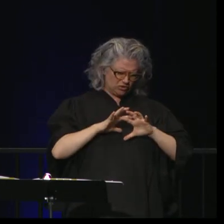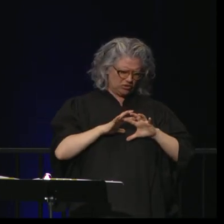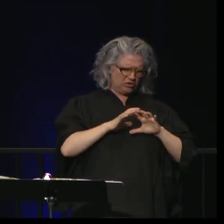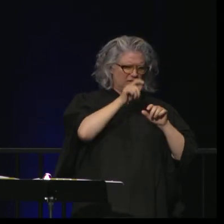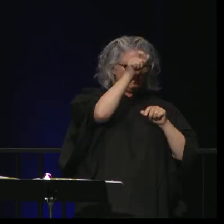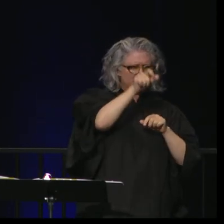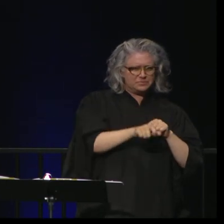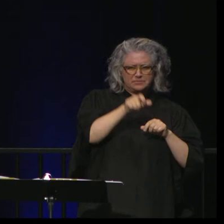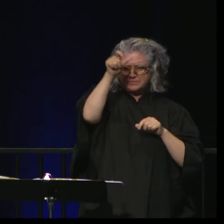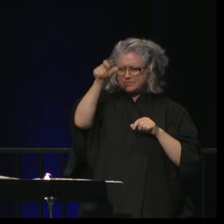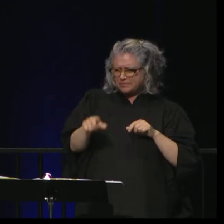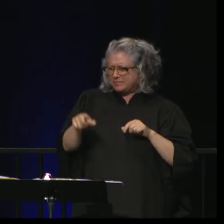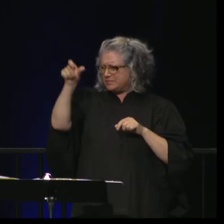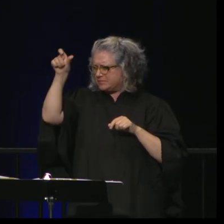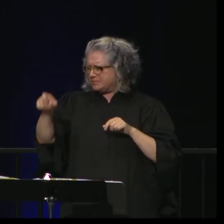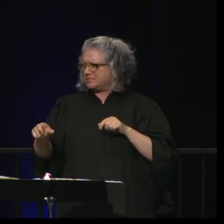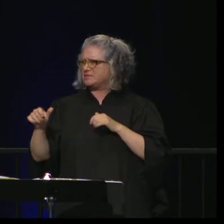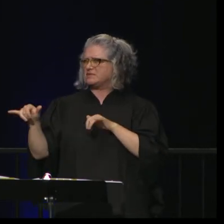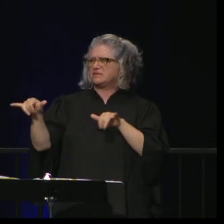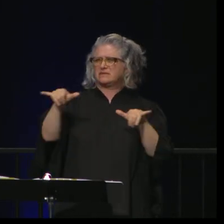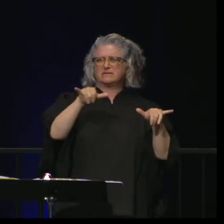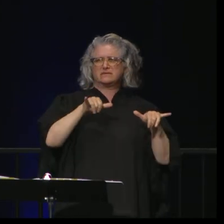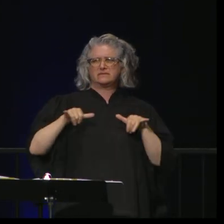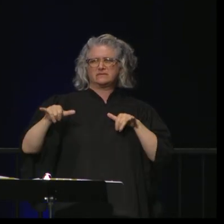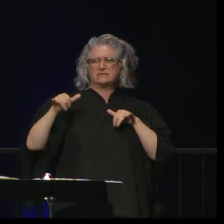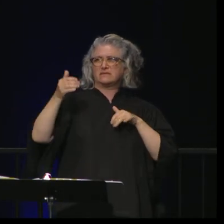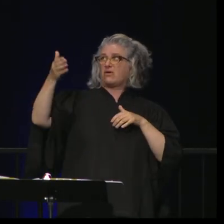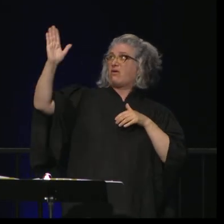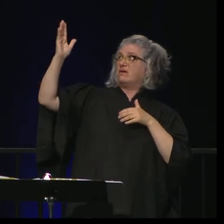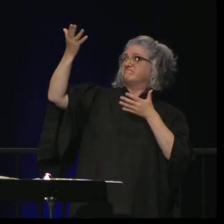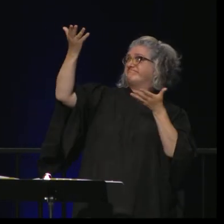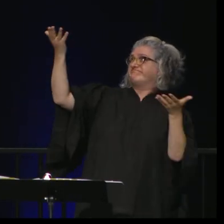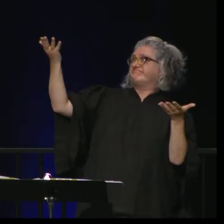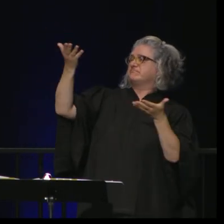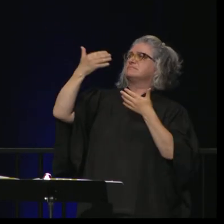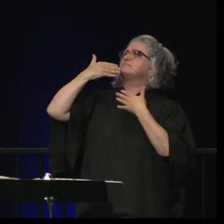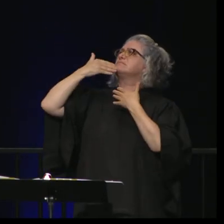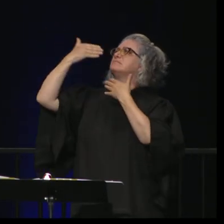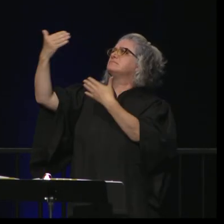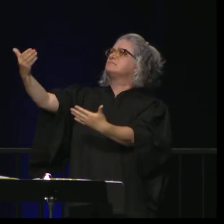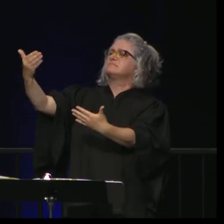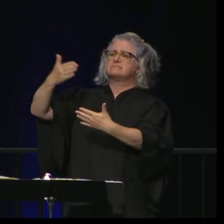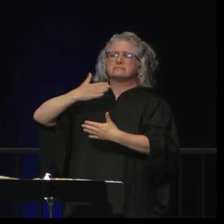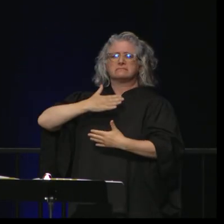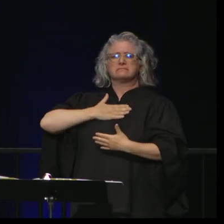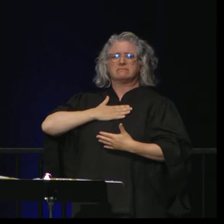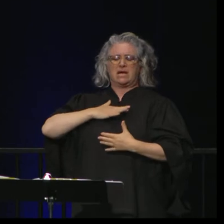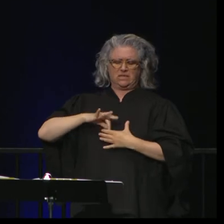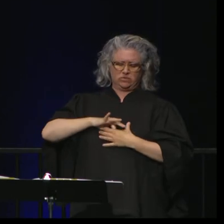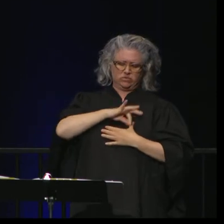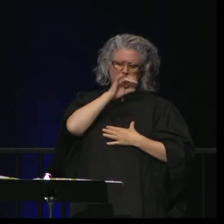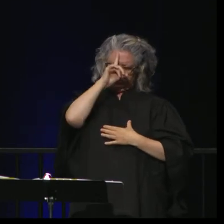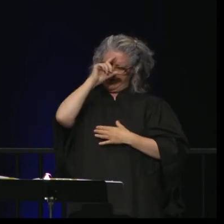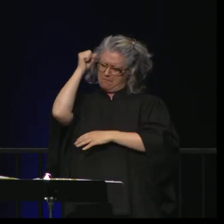pole, I thank whatever gods may be for my unconquerable soul.